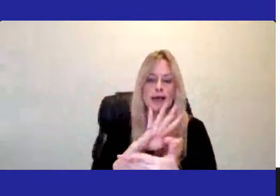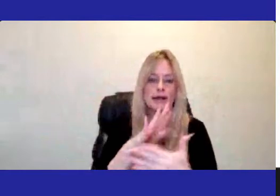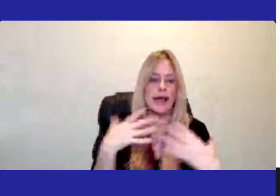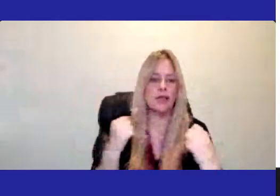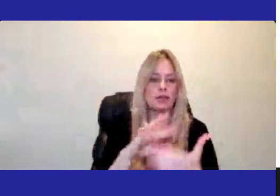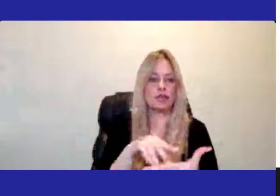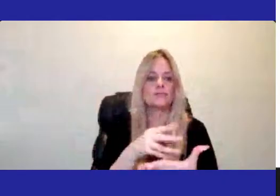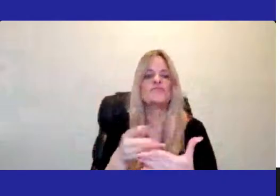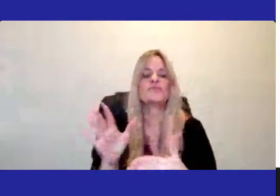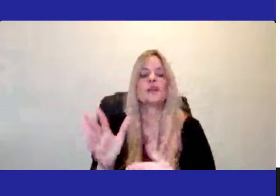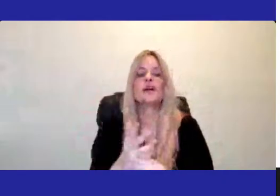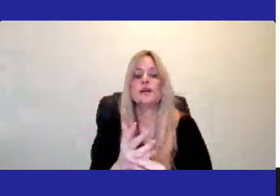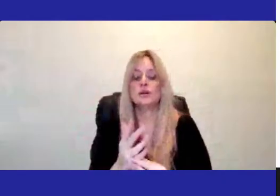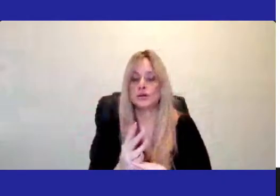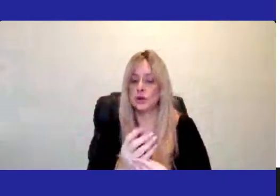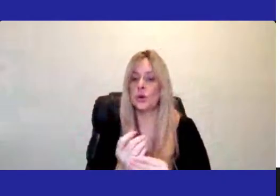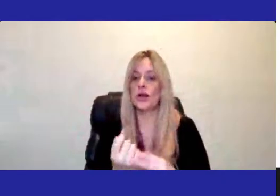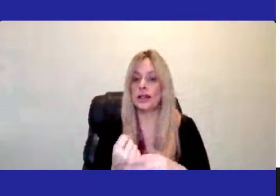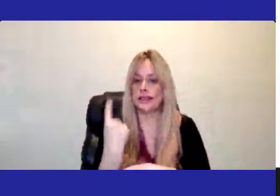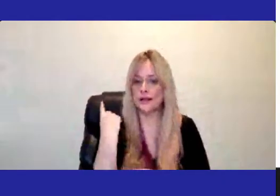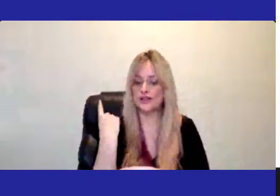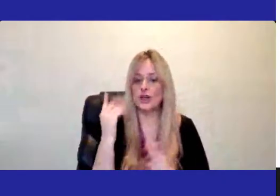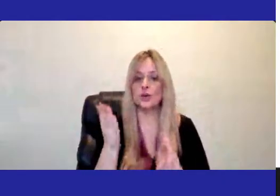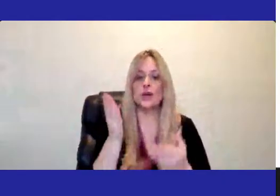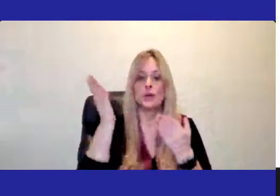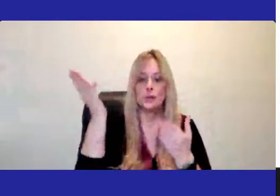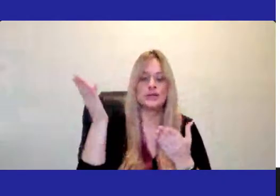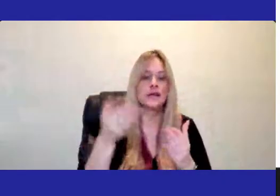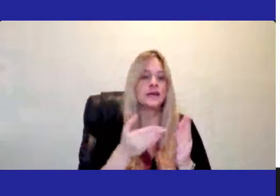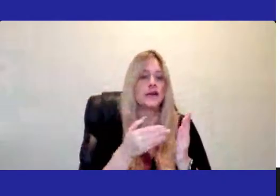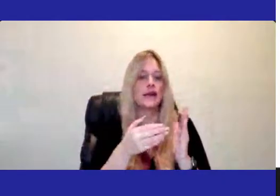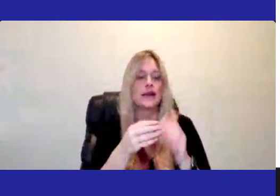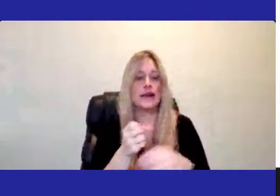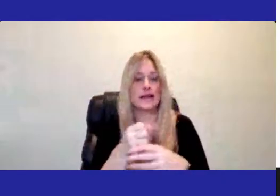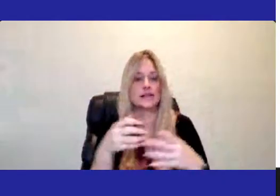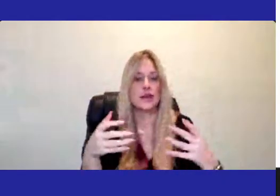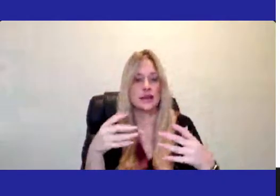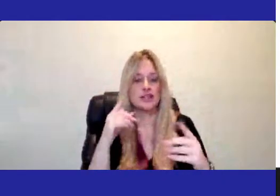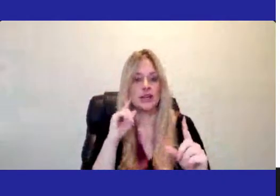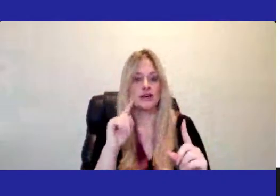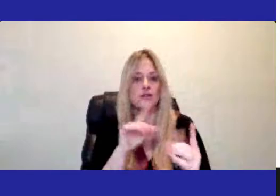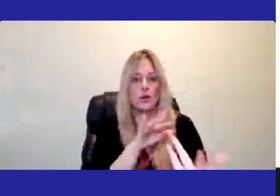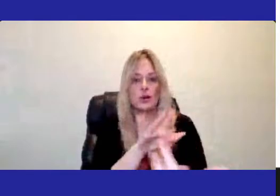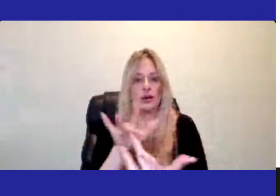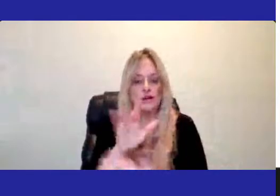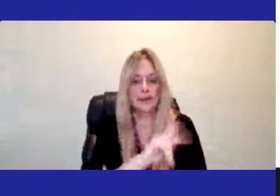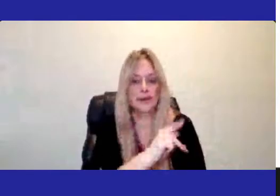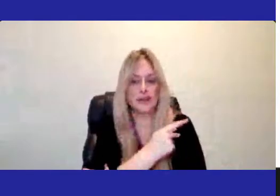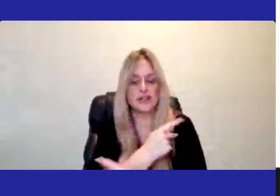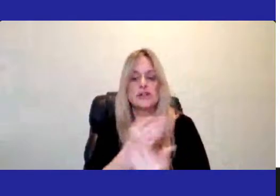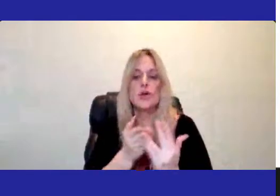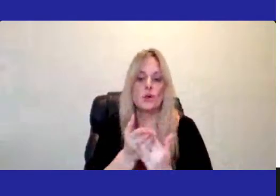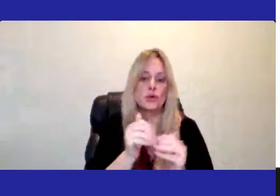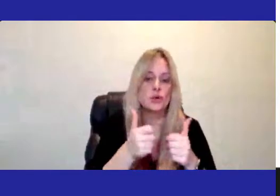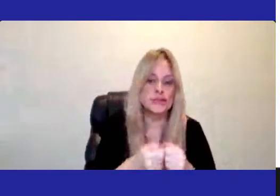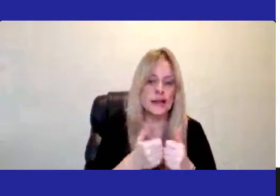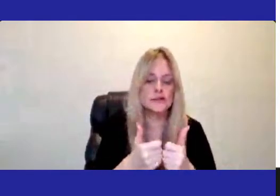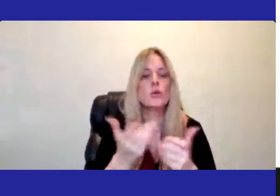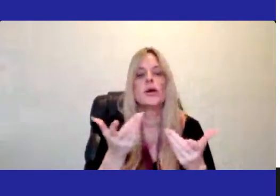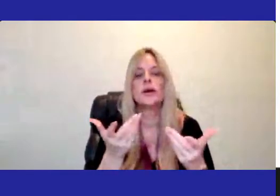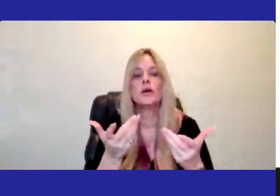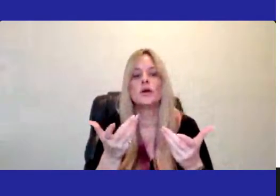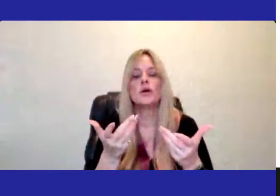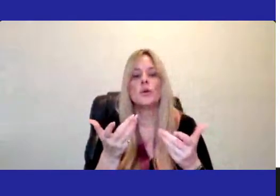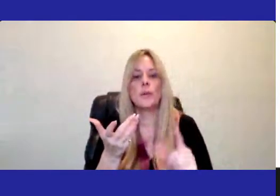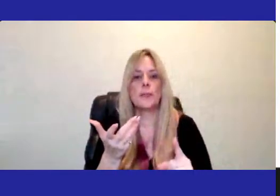ago, we presented an expansion of reaching out to our patients, how they wanted to be reached out to, which is via text message. We allow